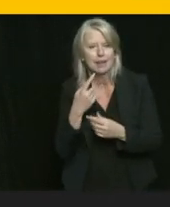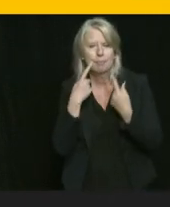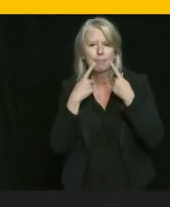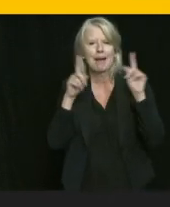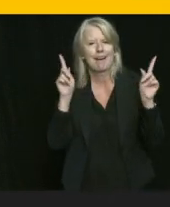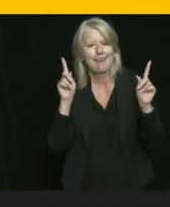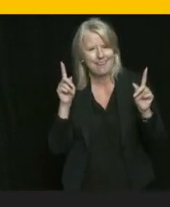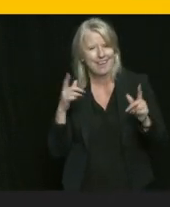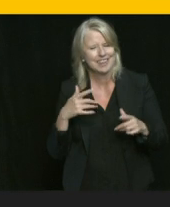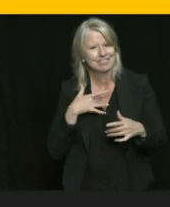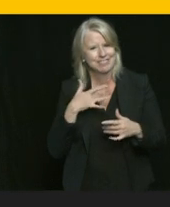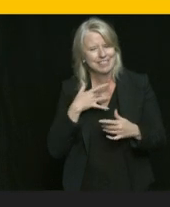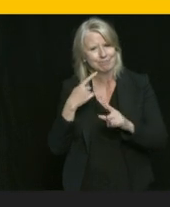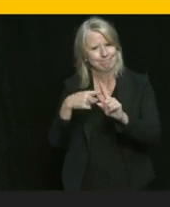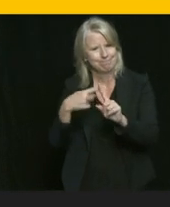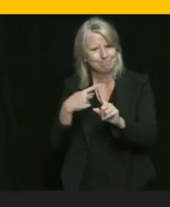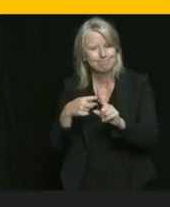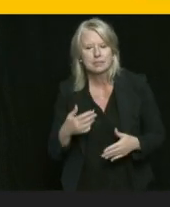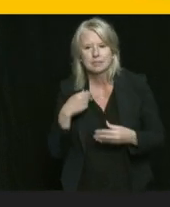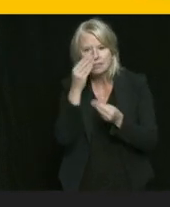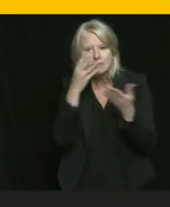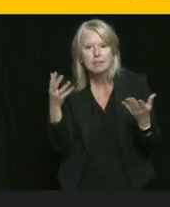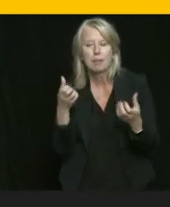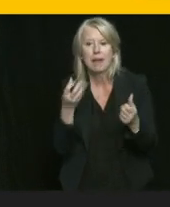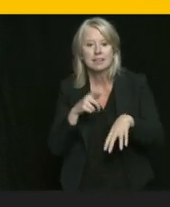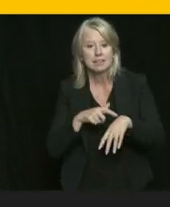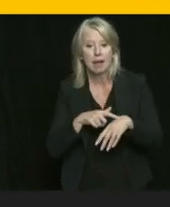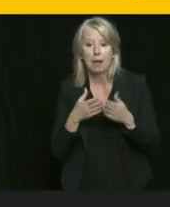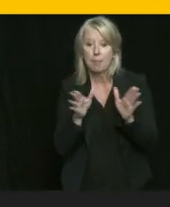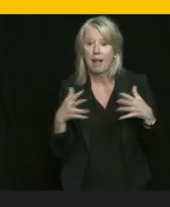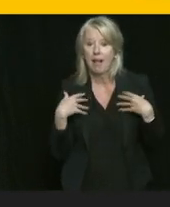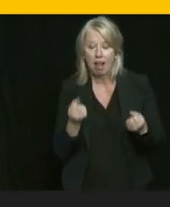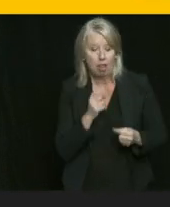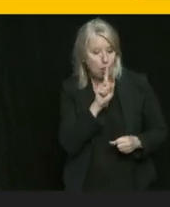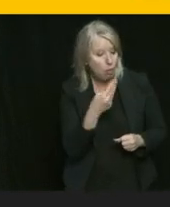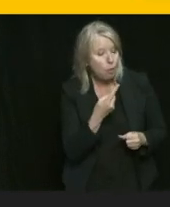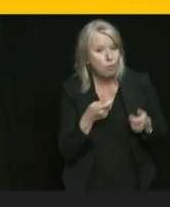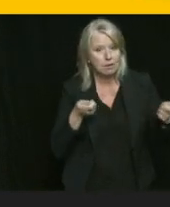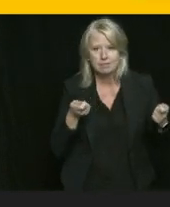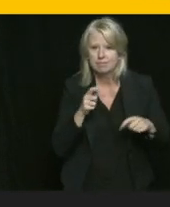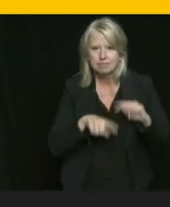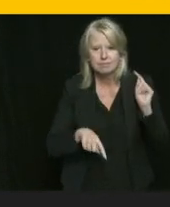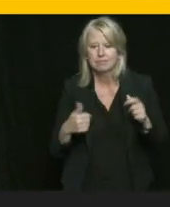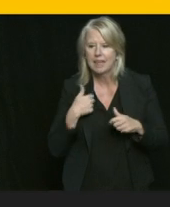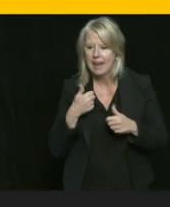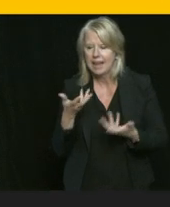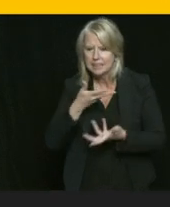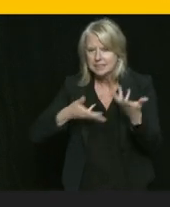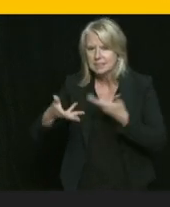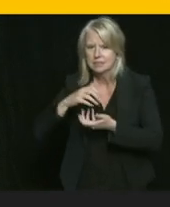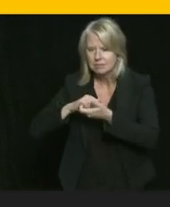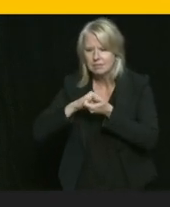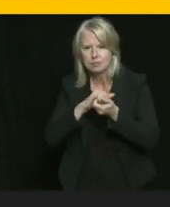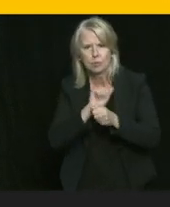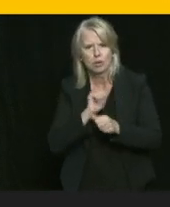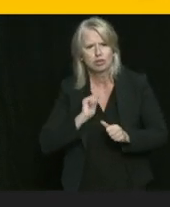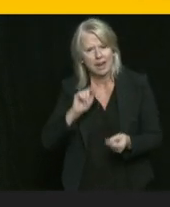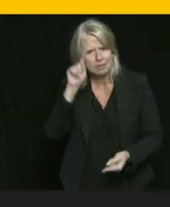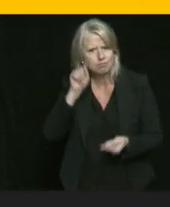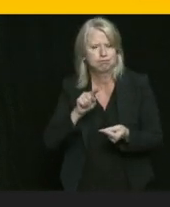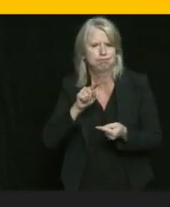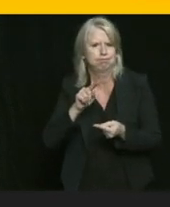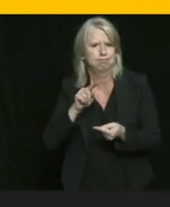summer. We held our lead on COVID-19 this alone. After Canadians worked with public health to hammer the COVID-19 curve